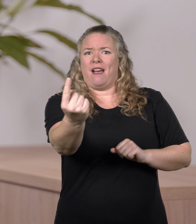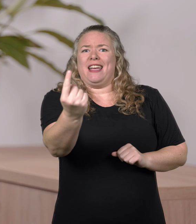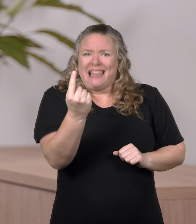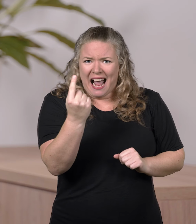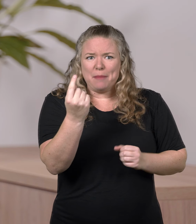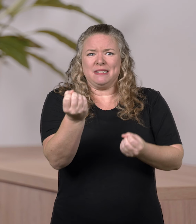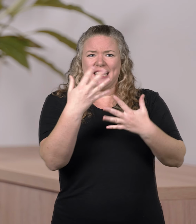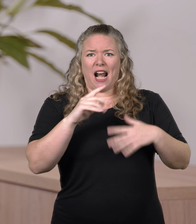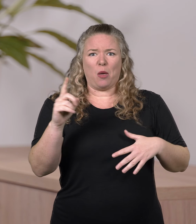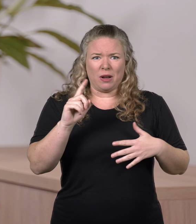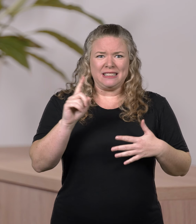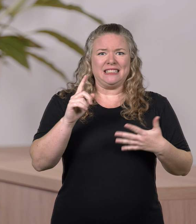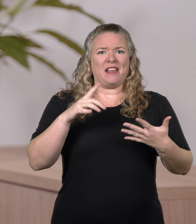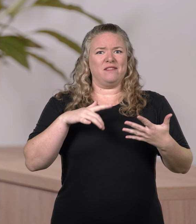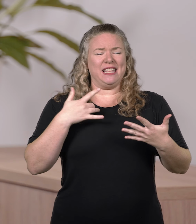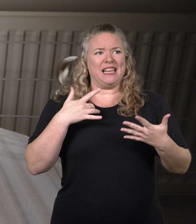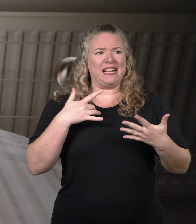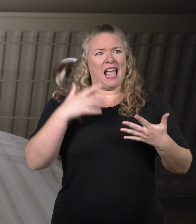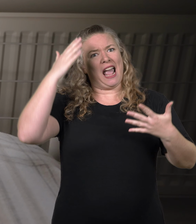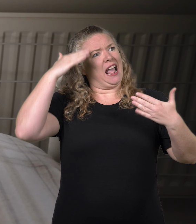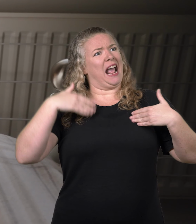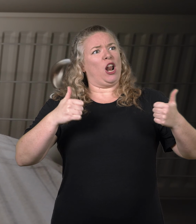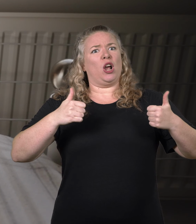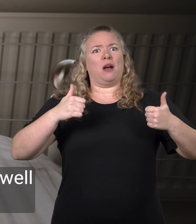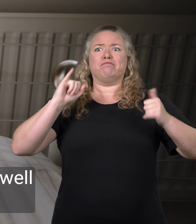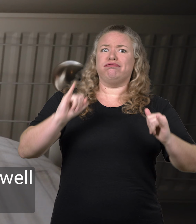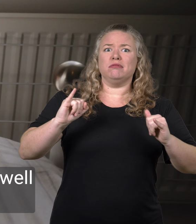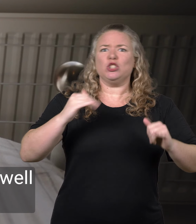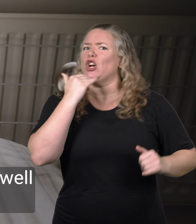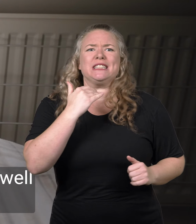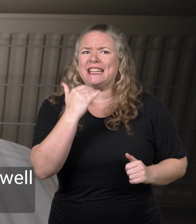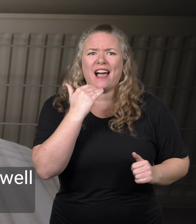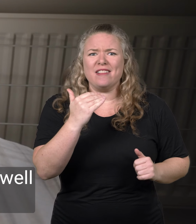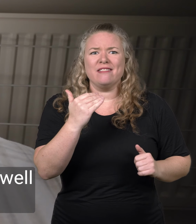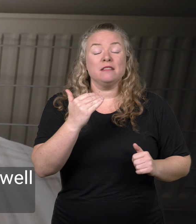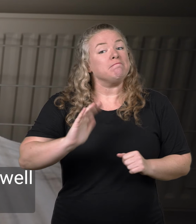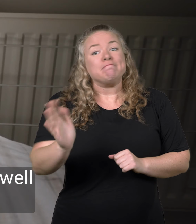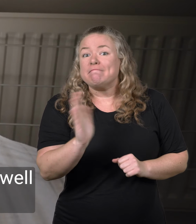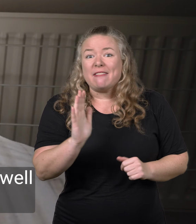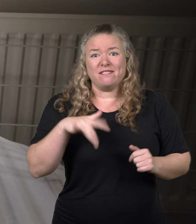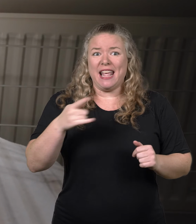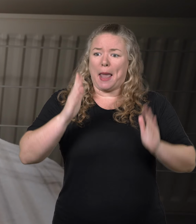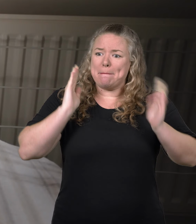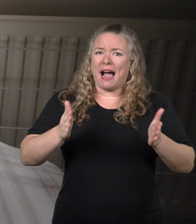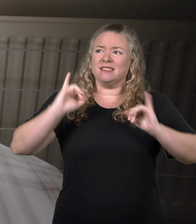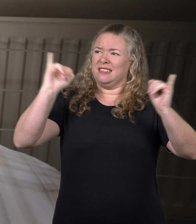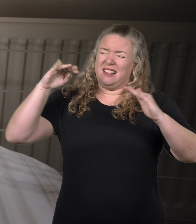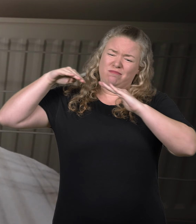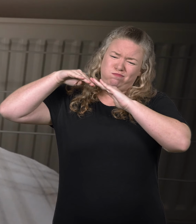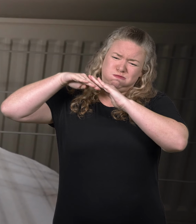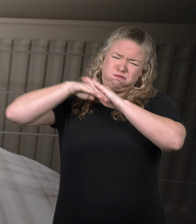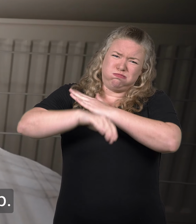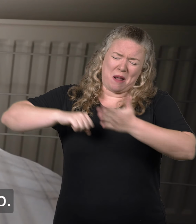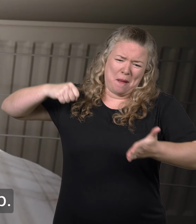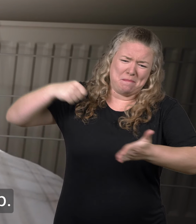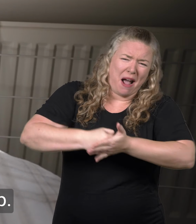Sometimes people worry, or they even tell us when they come to see us, that they're concerned that they're not unwell enough to come and see us. They think that they need to have hit